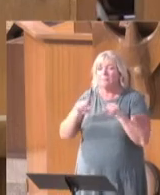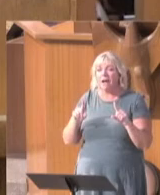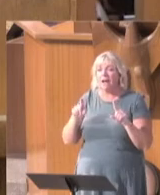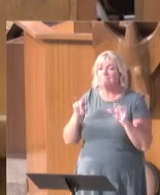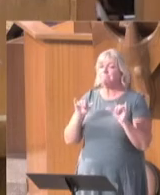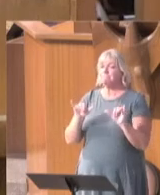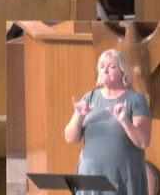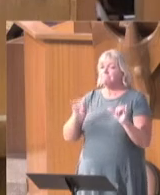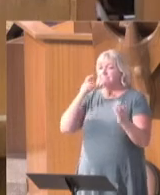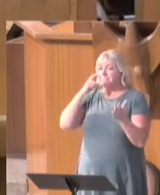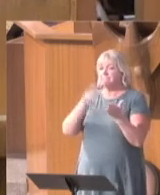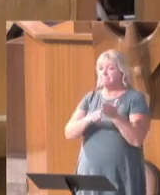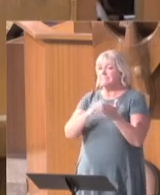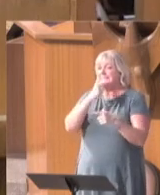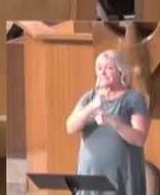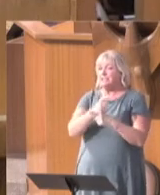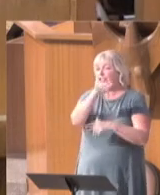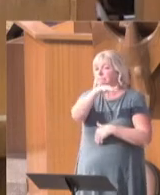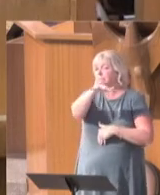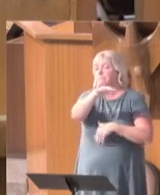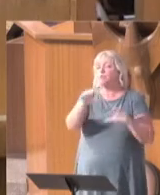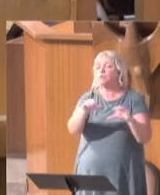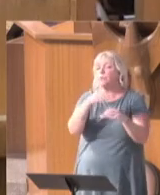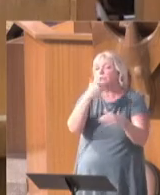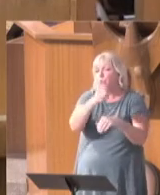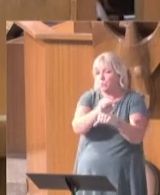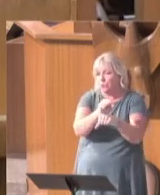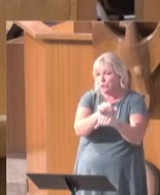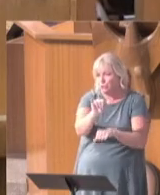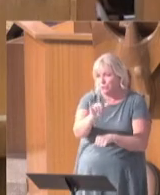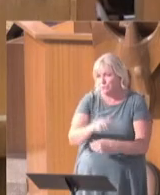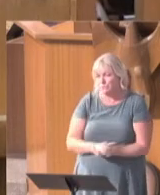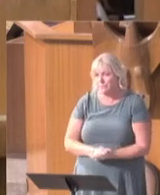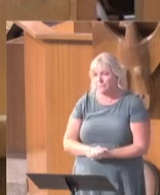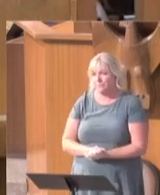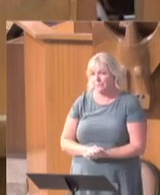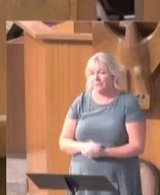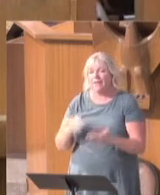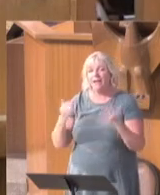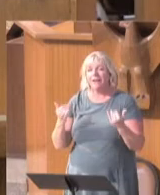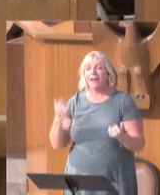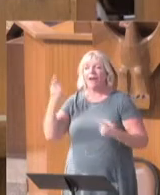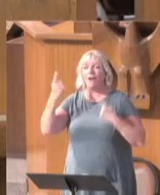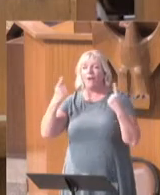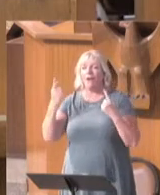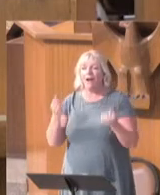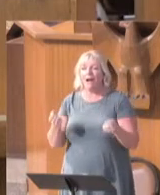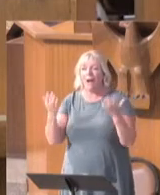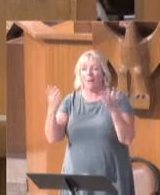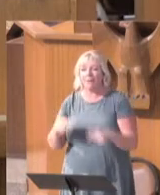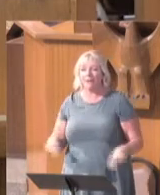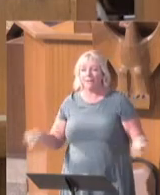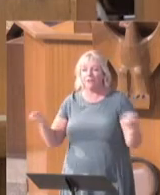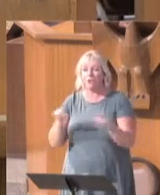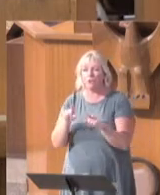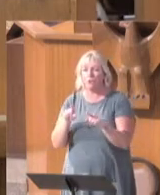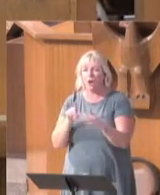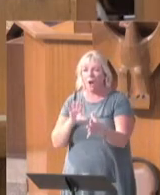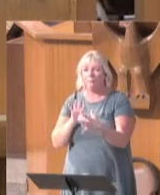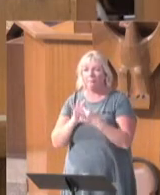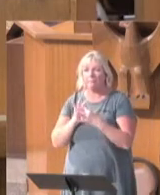Mary is also doing good work. I wonder now how many of us can relate to this story in a new